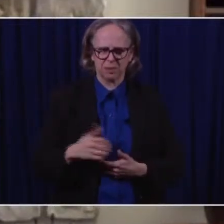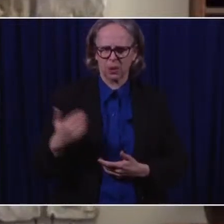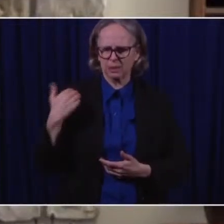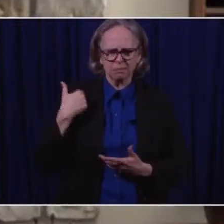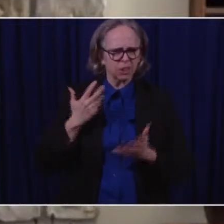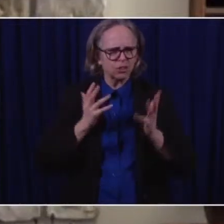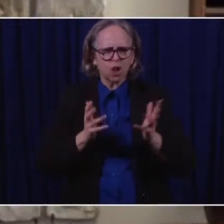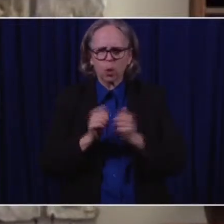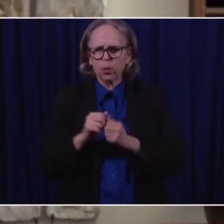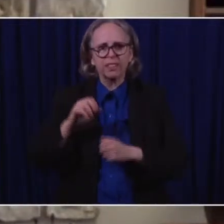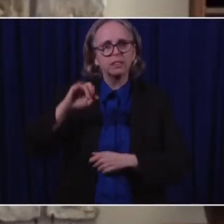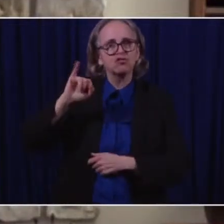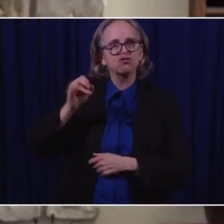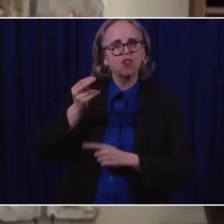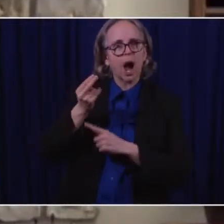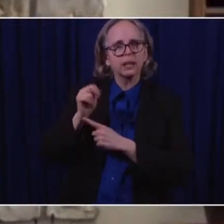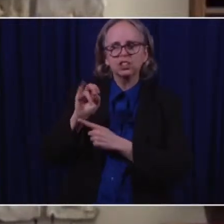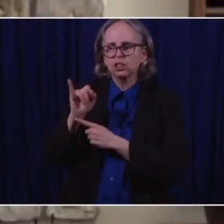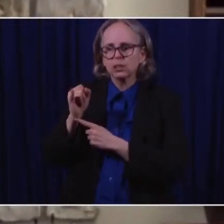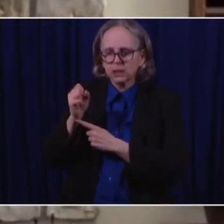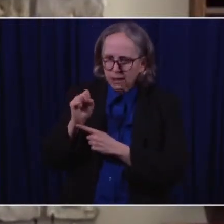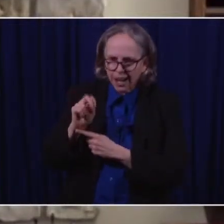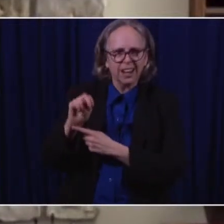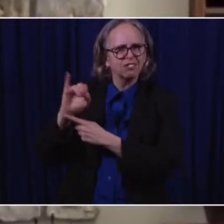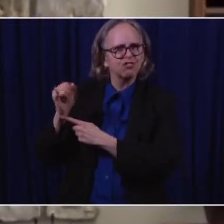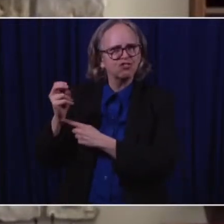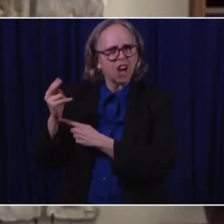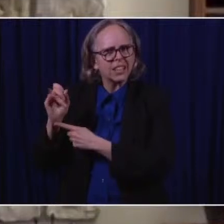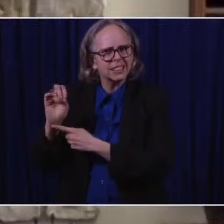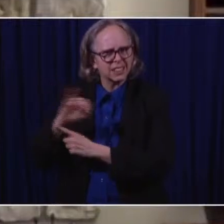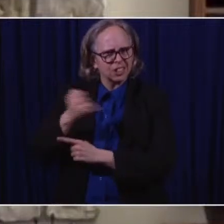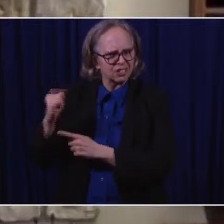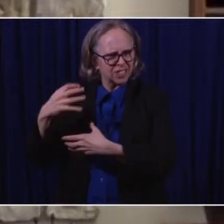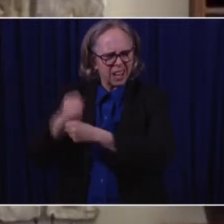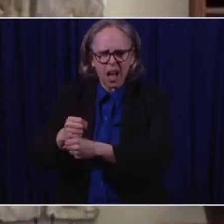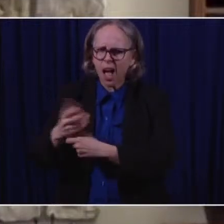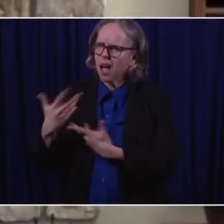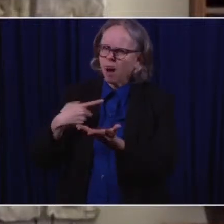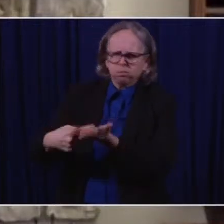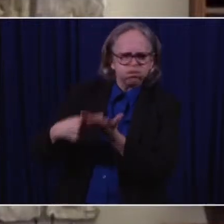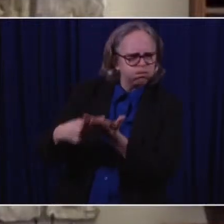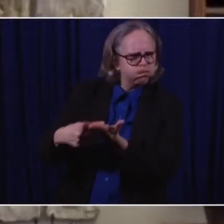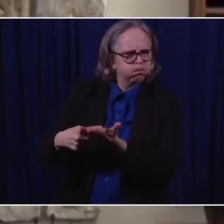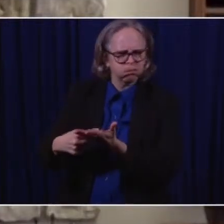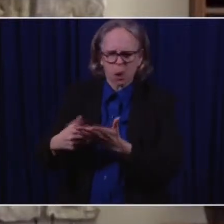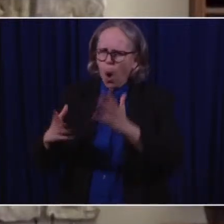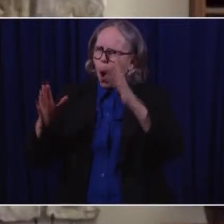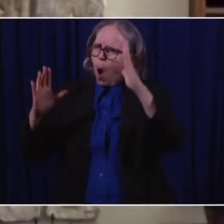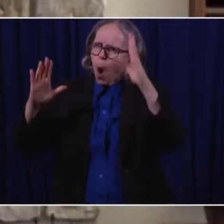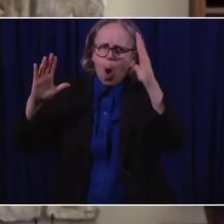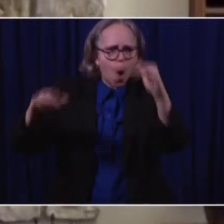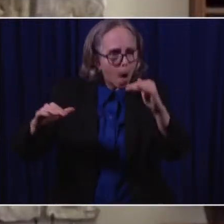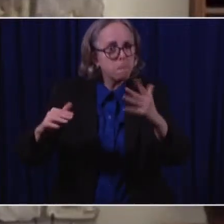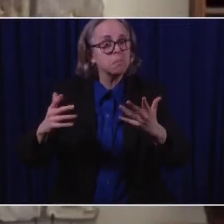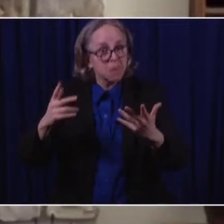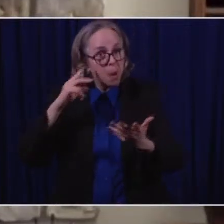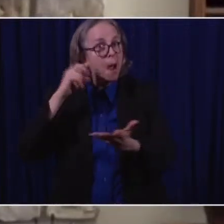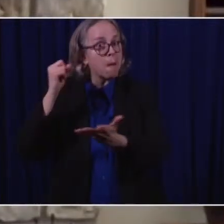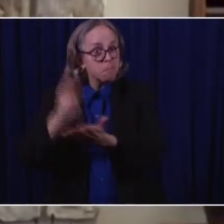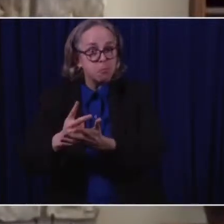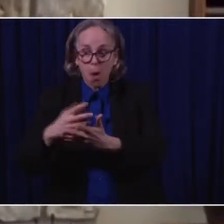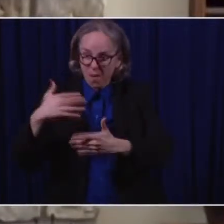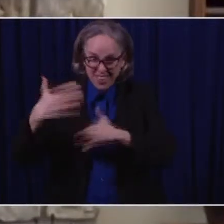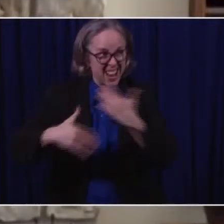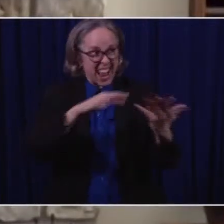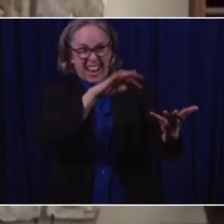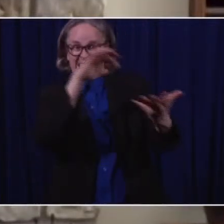Johnson & Johnson, and got some pretty good news from them. I feel pretty confident that, that's going to get approved.